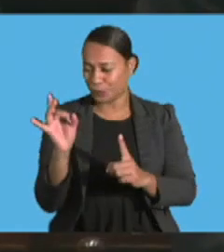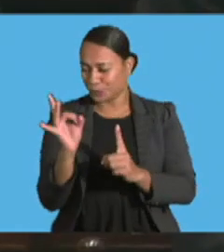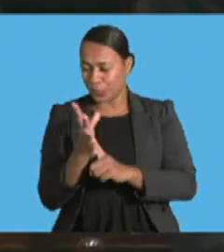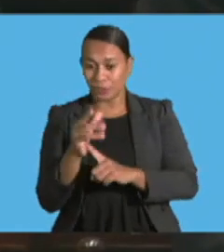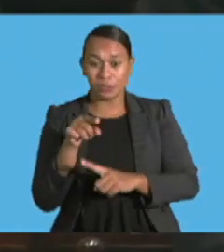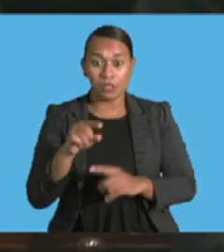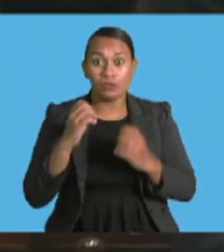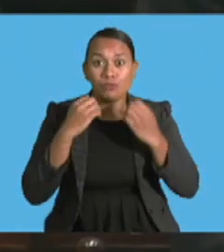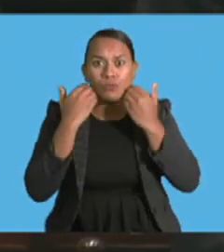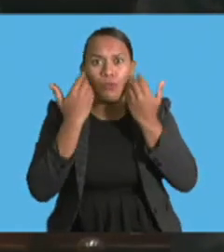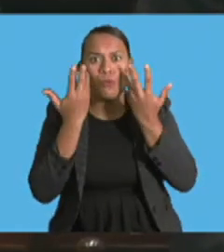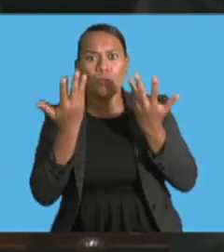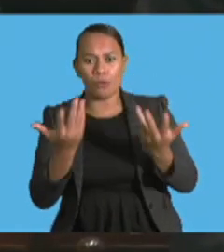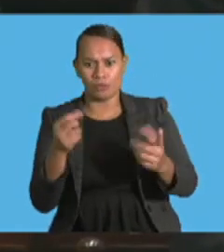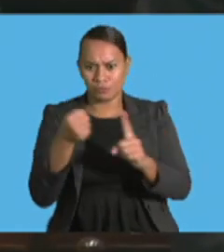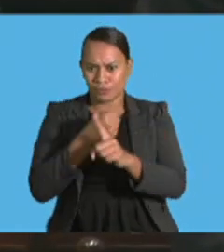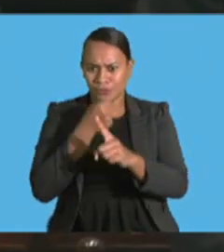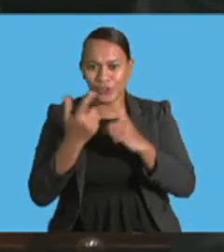internationally.